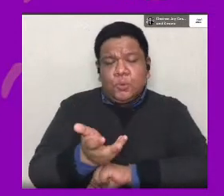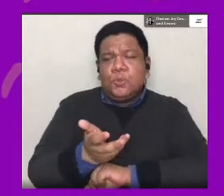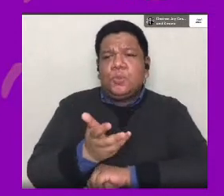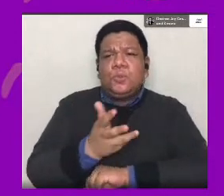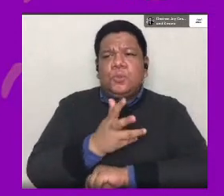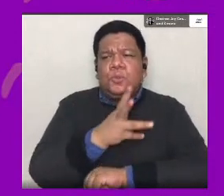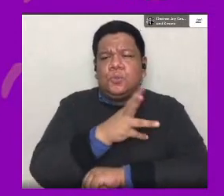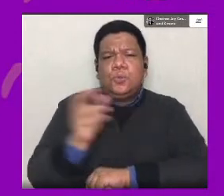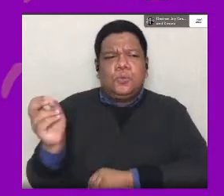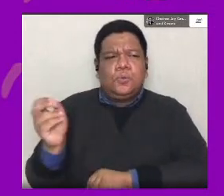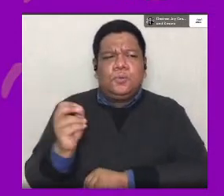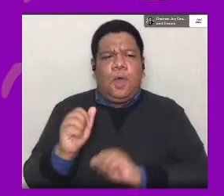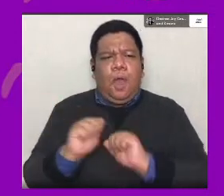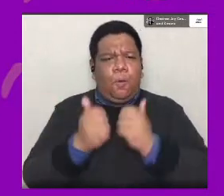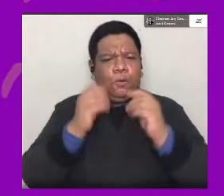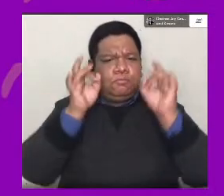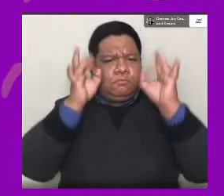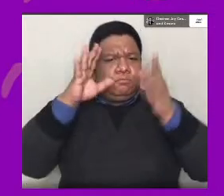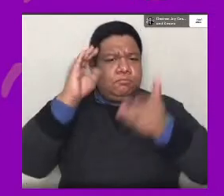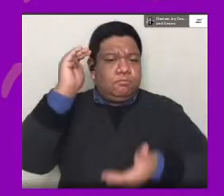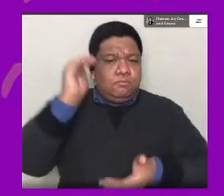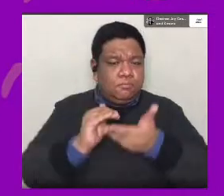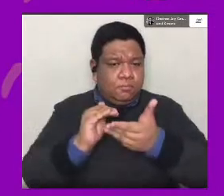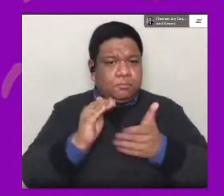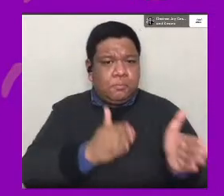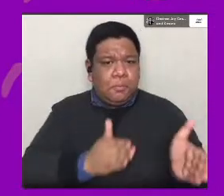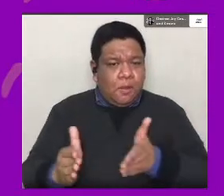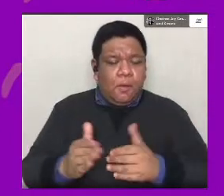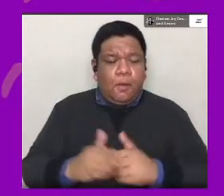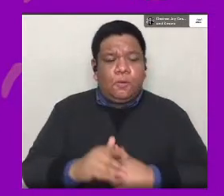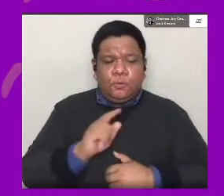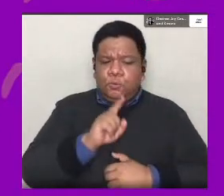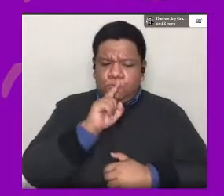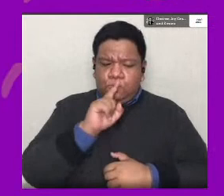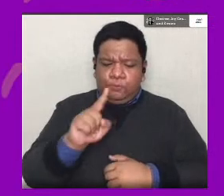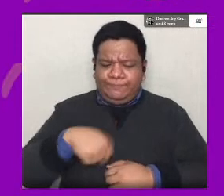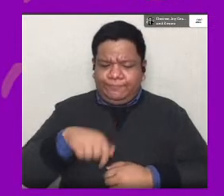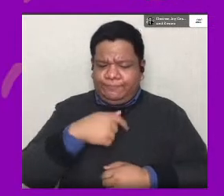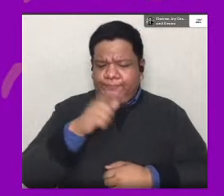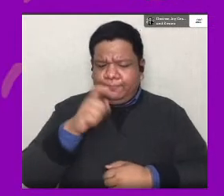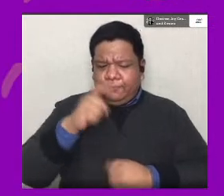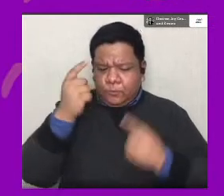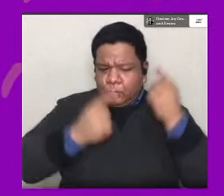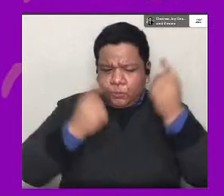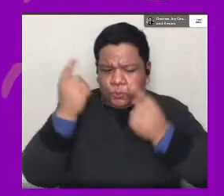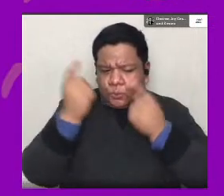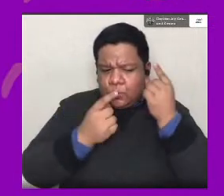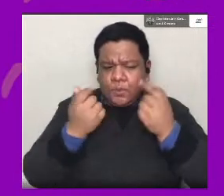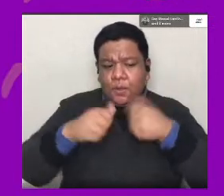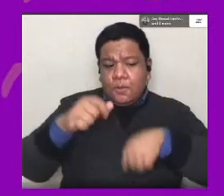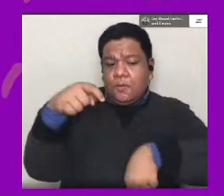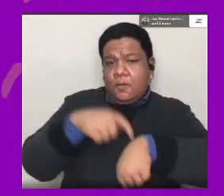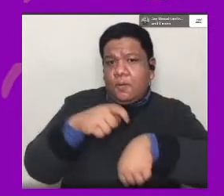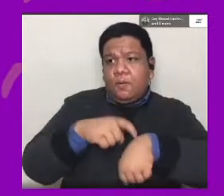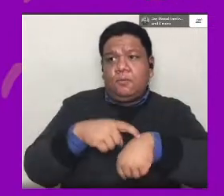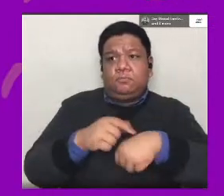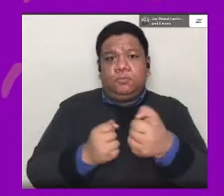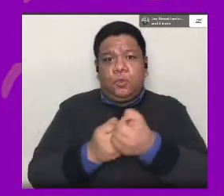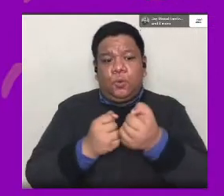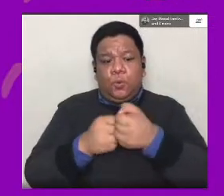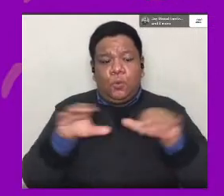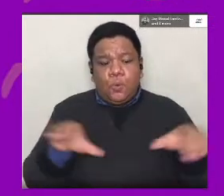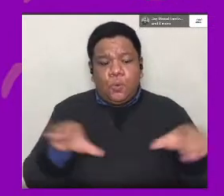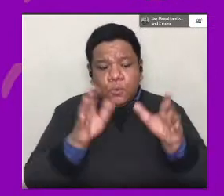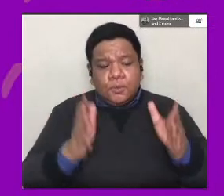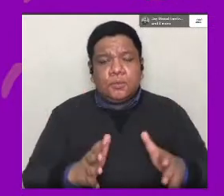strategies. This is something that we should be considering anytime aid workers, including active partners, are coming into contact